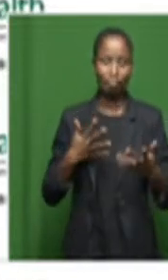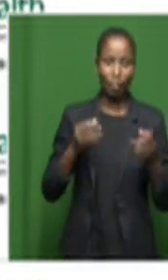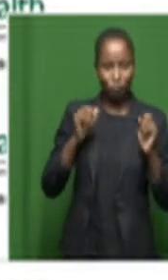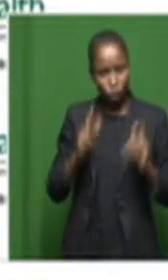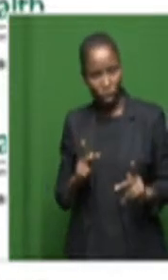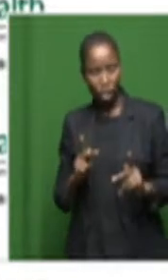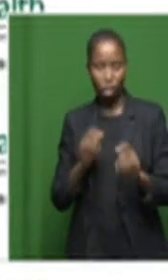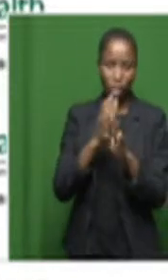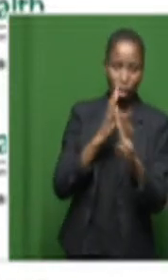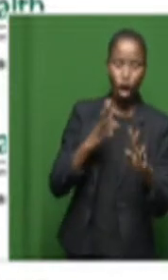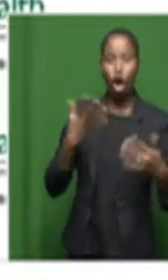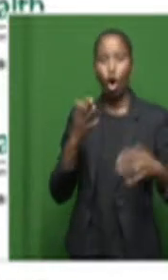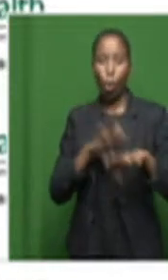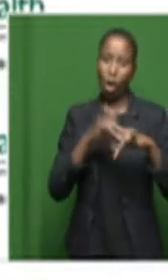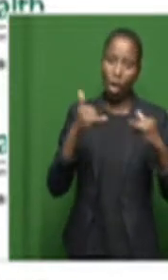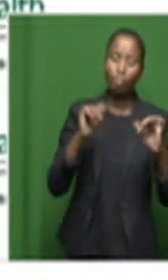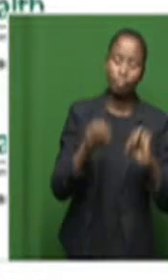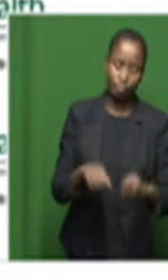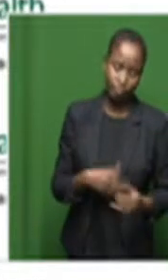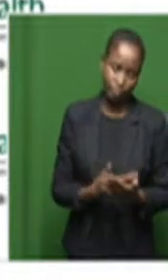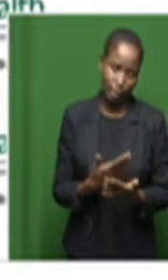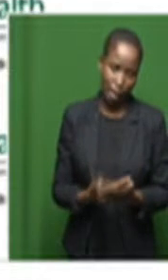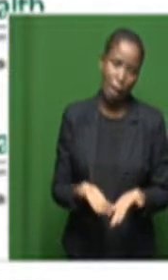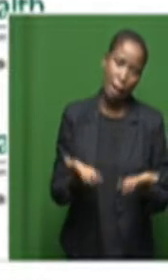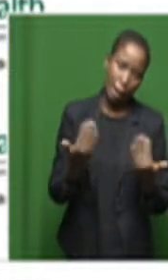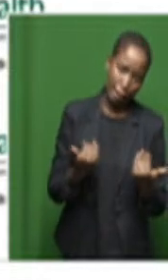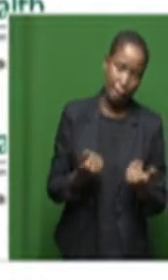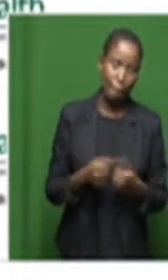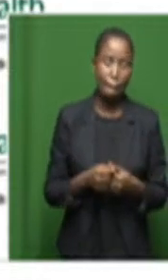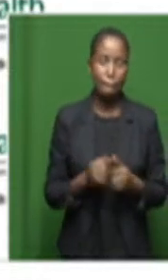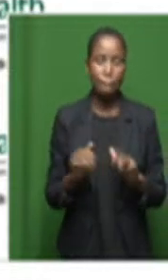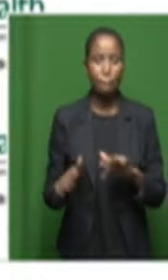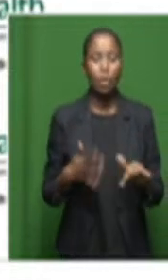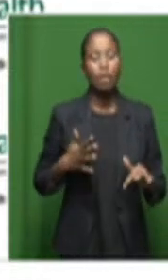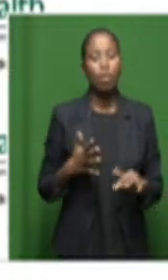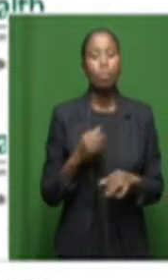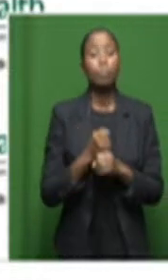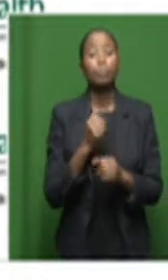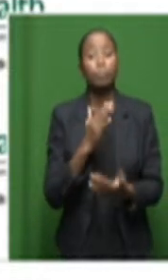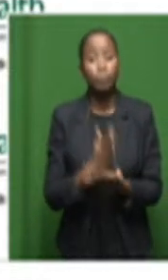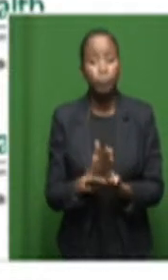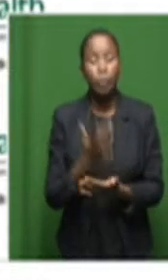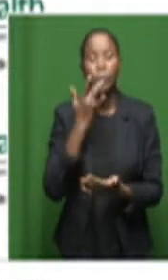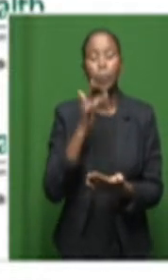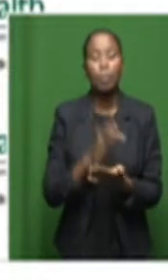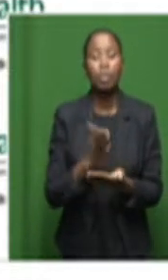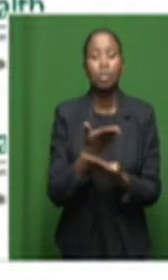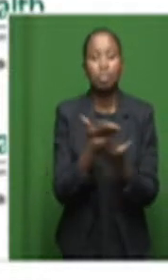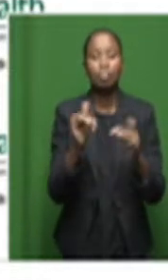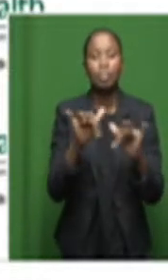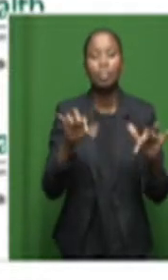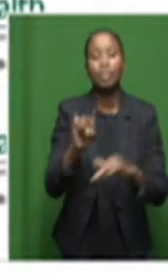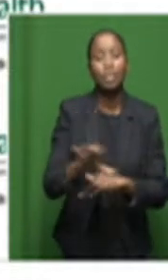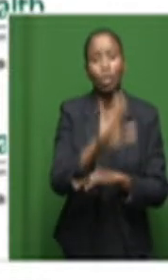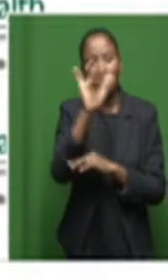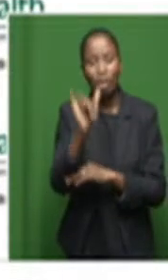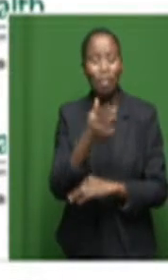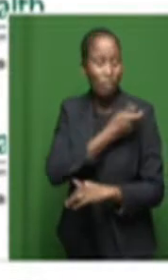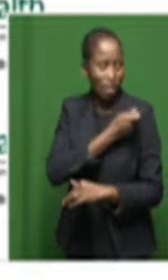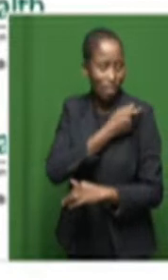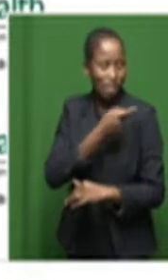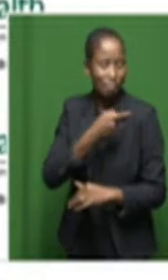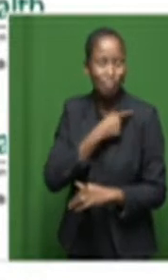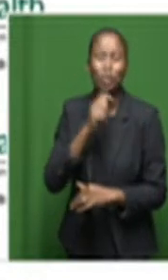come to the vaccination sites. We wish to assure South Africans again that the vaccines we are using are safe